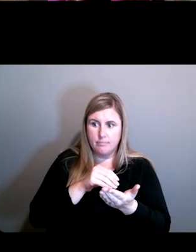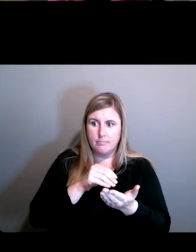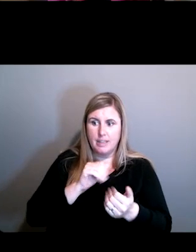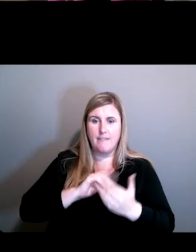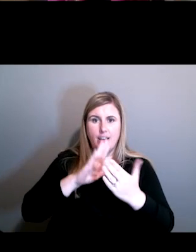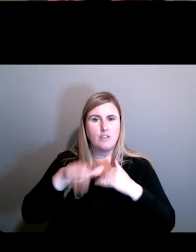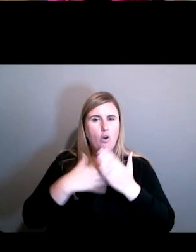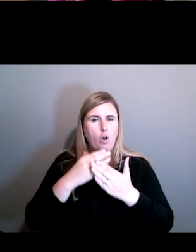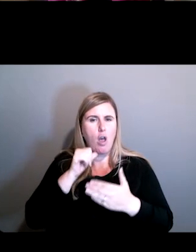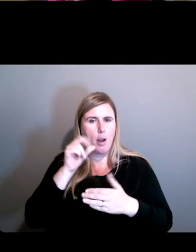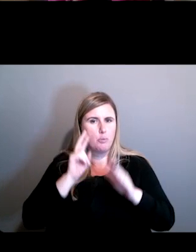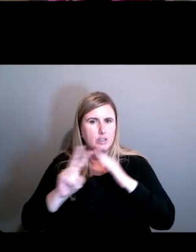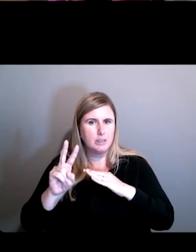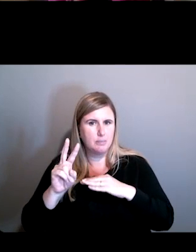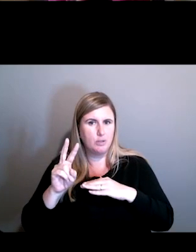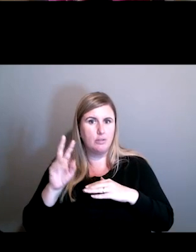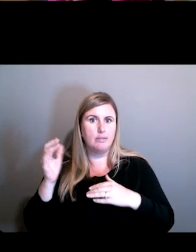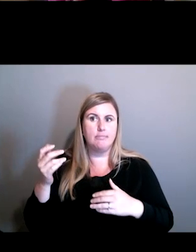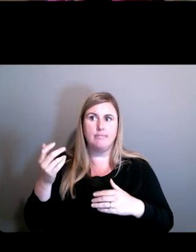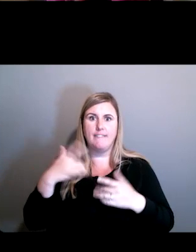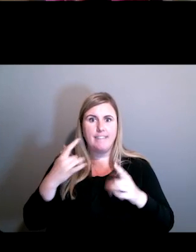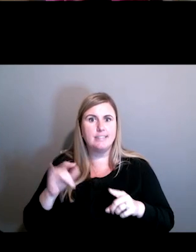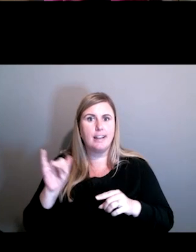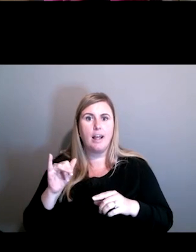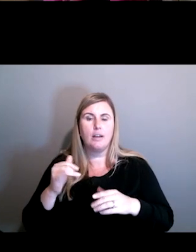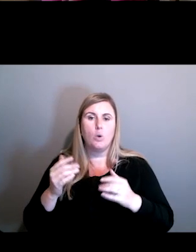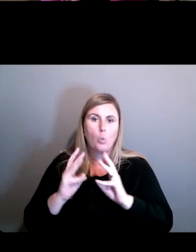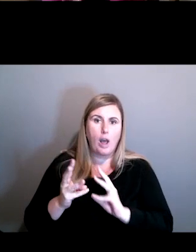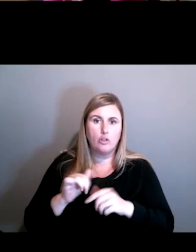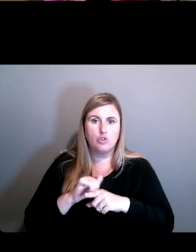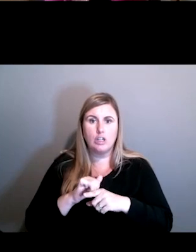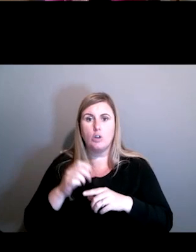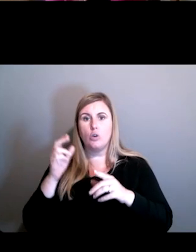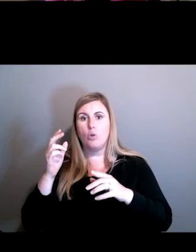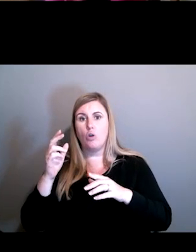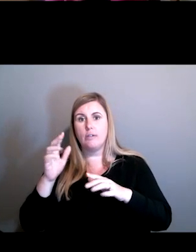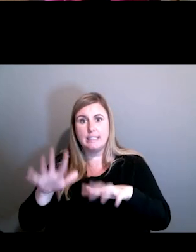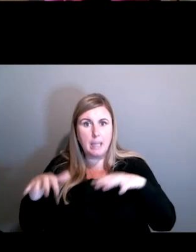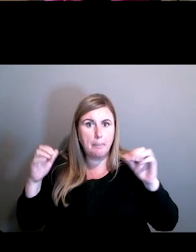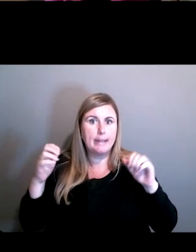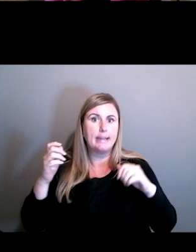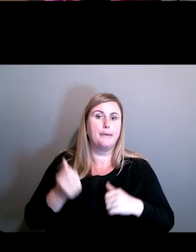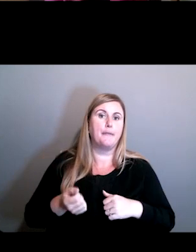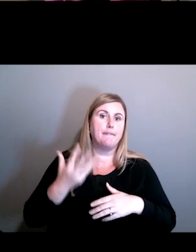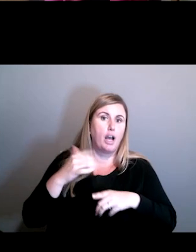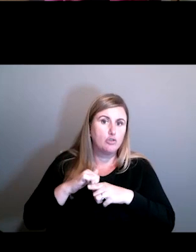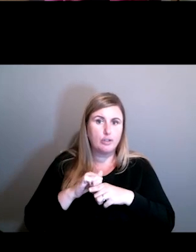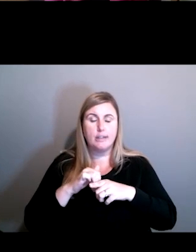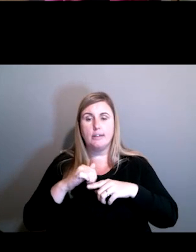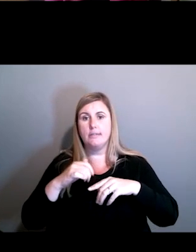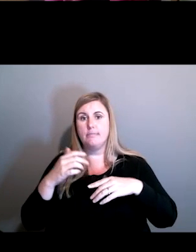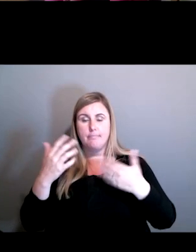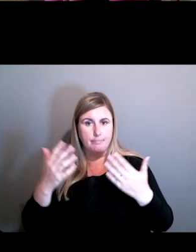events. Your monthly fire drills or weather drills or that random assembly that just pops up. So make sure that